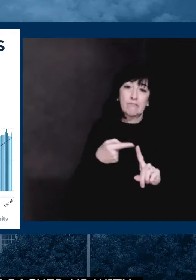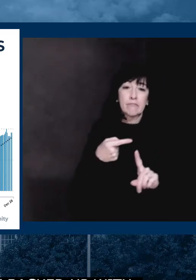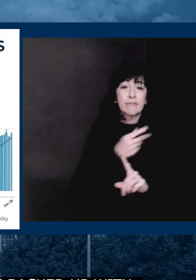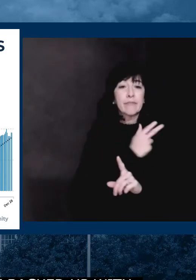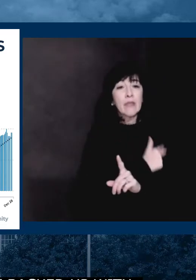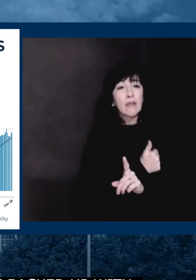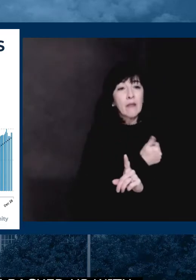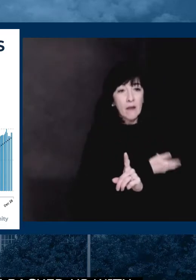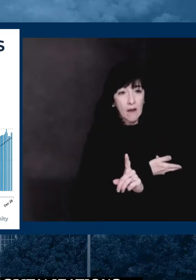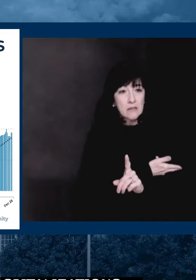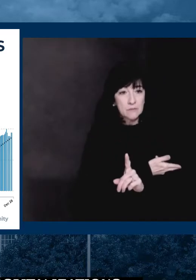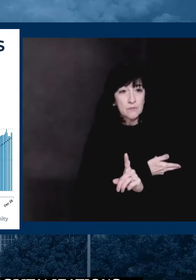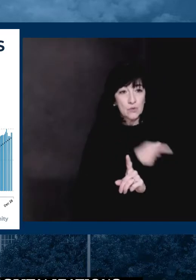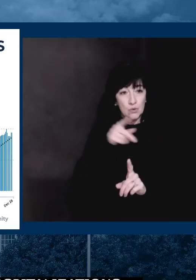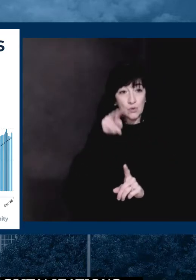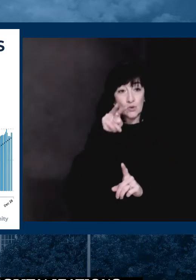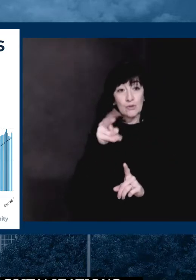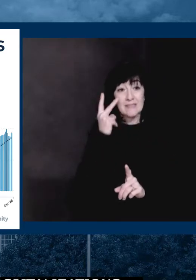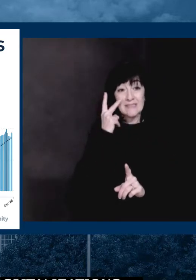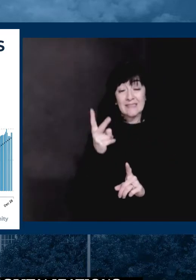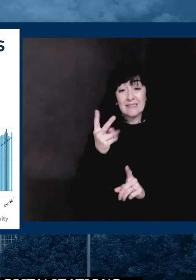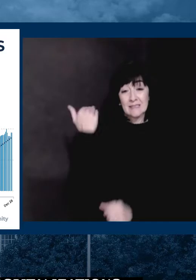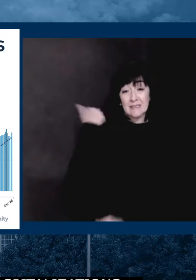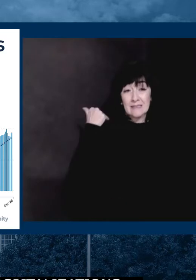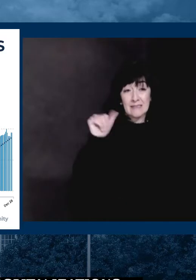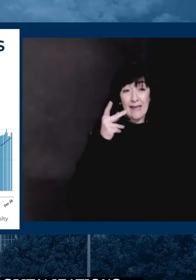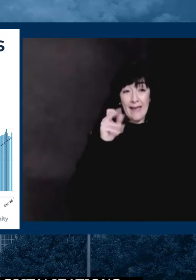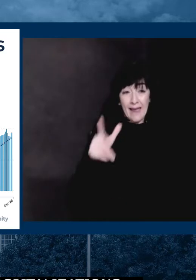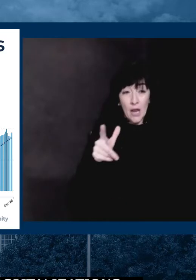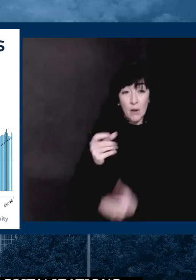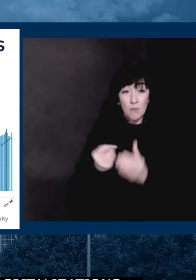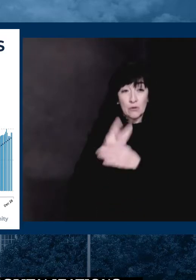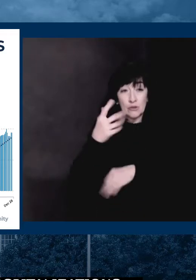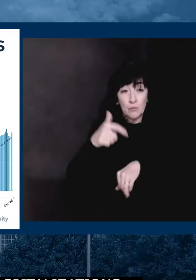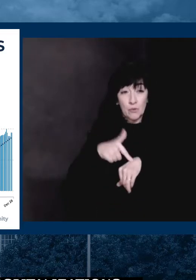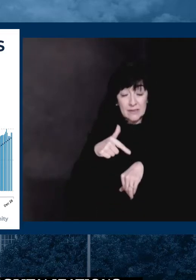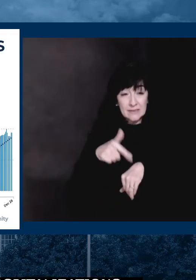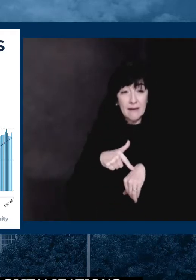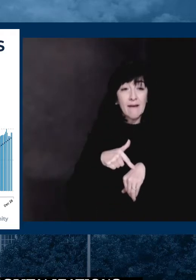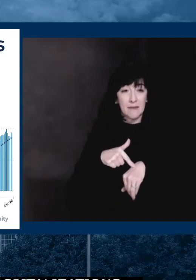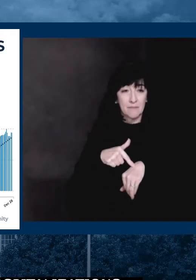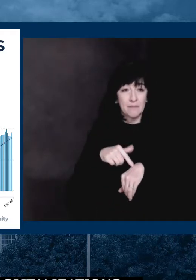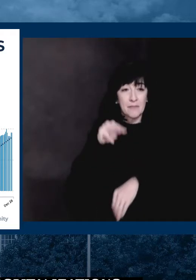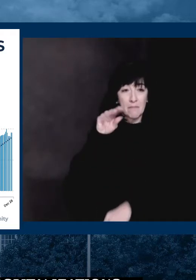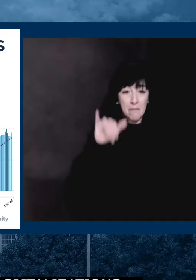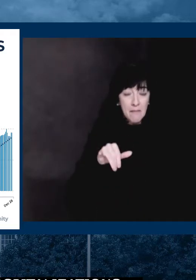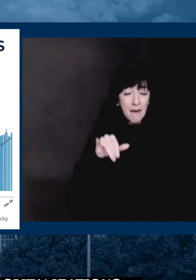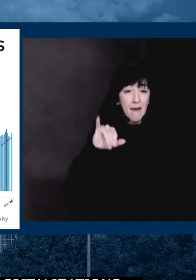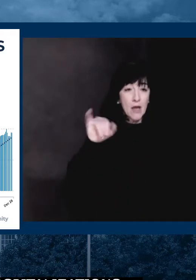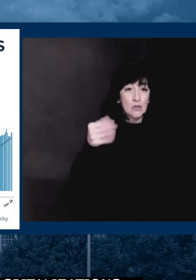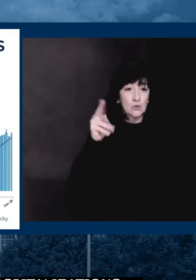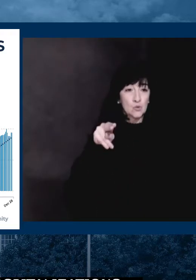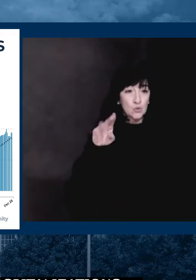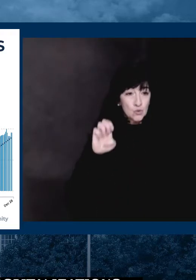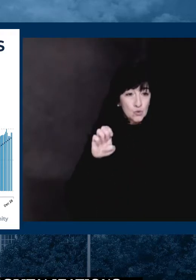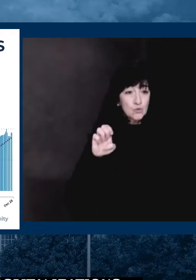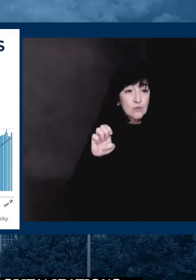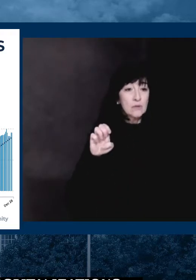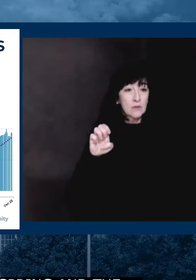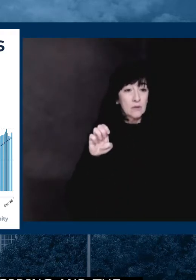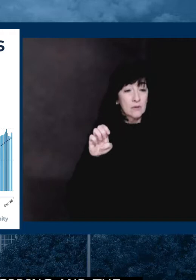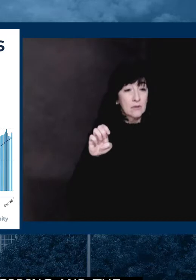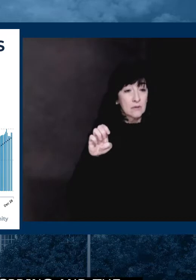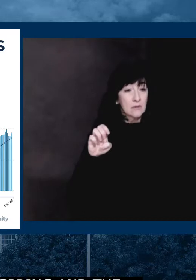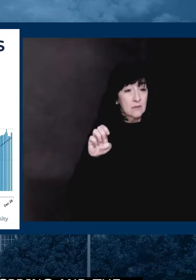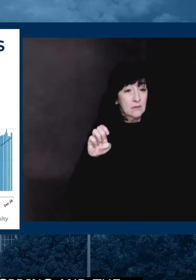spring, and then the improving conditions the end of May into early June and July, and